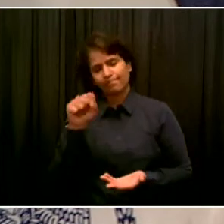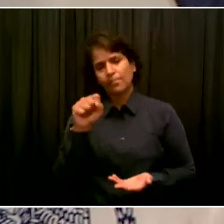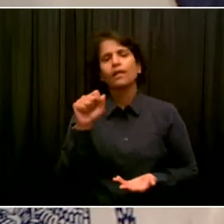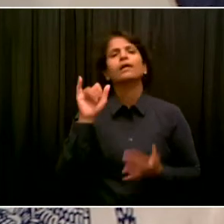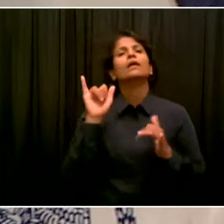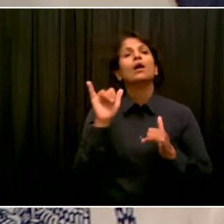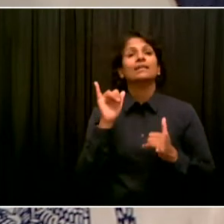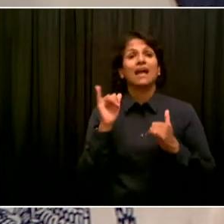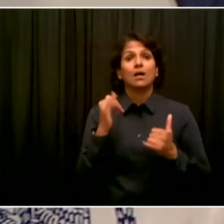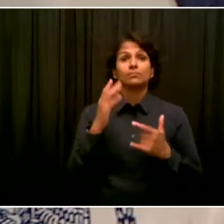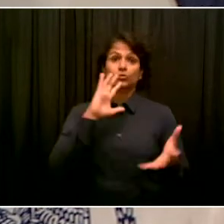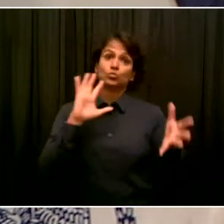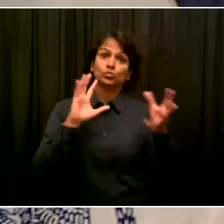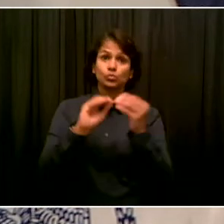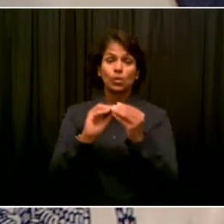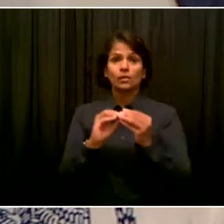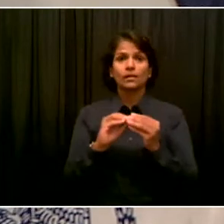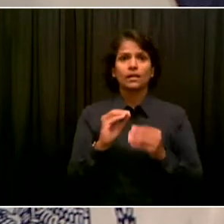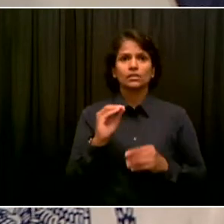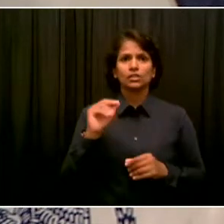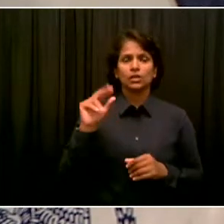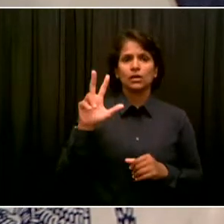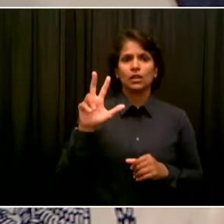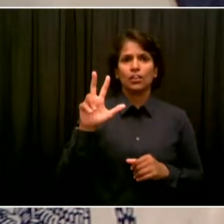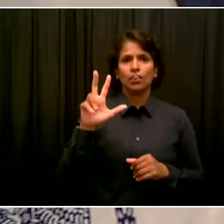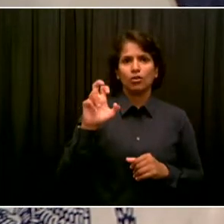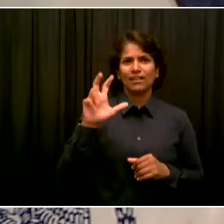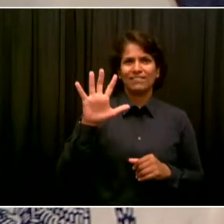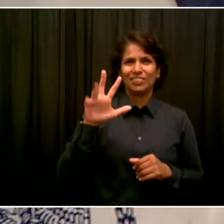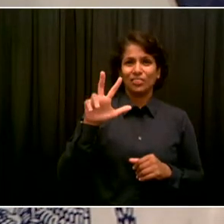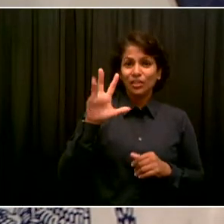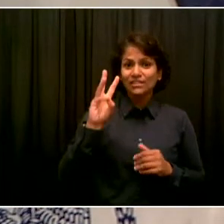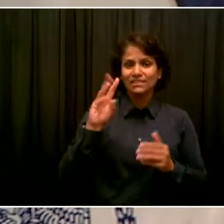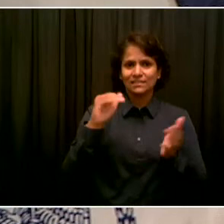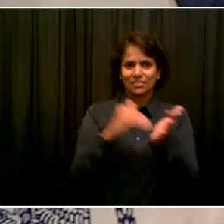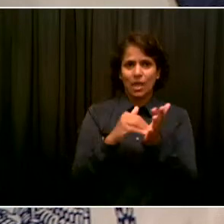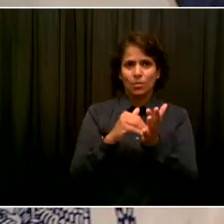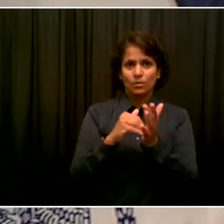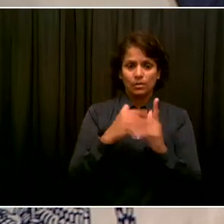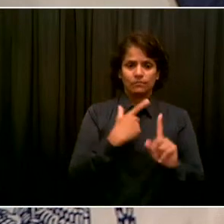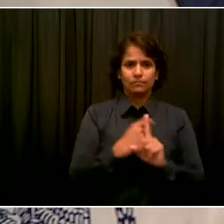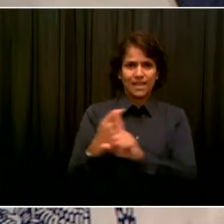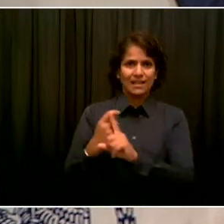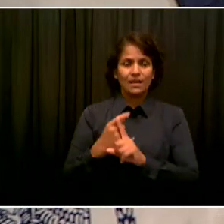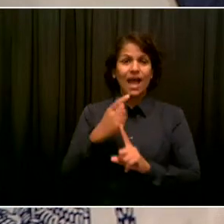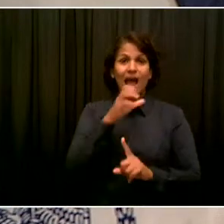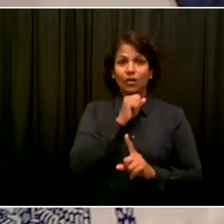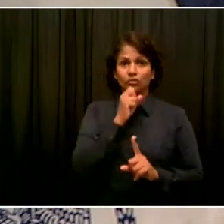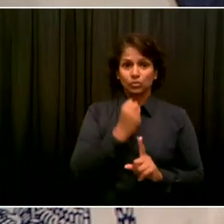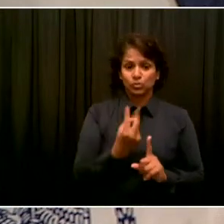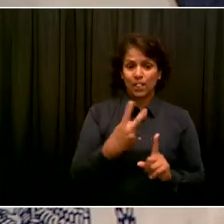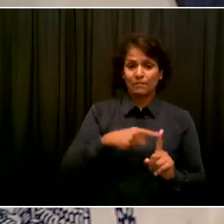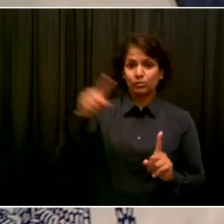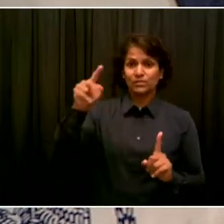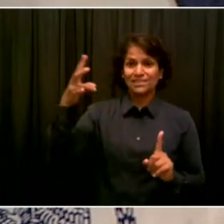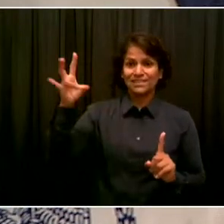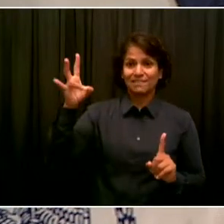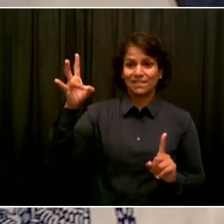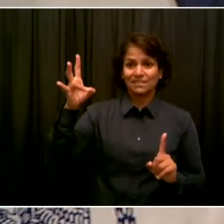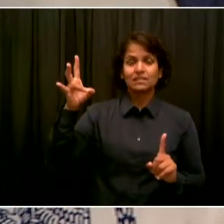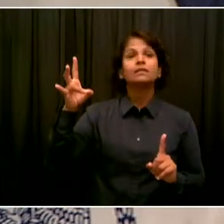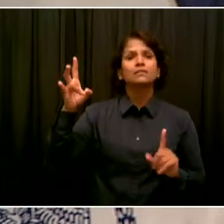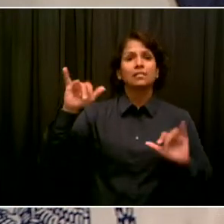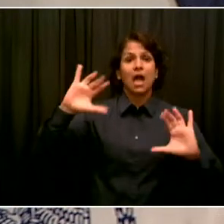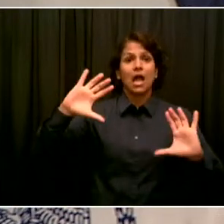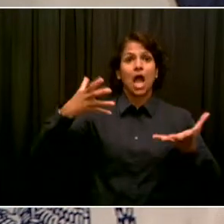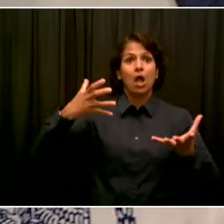356,257 kids in the 12 to 17-year-old range have gotten at least one dose. That is 68.5%. That's a really great